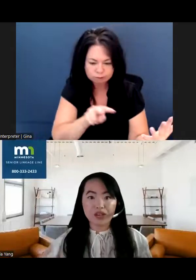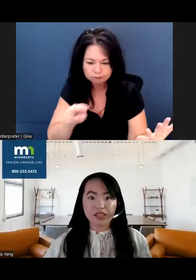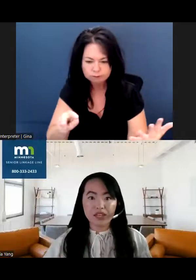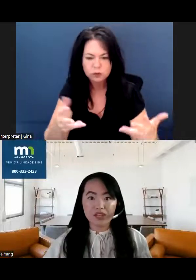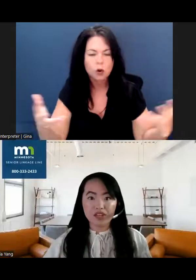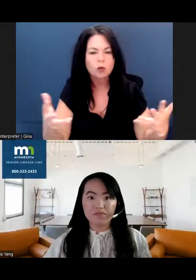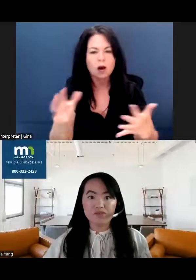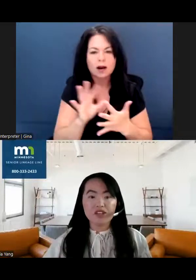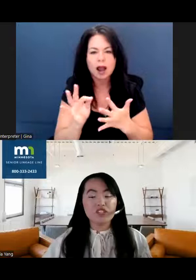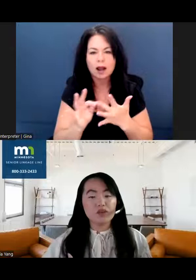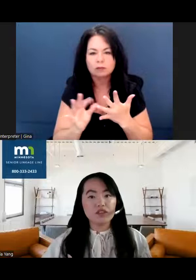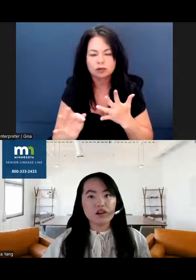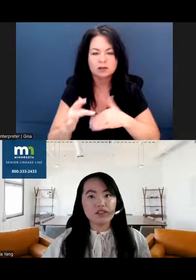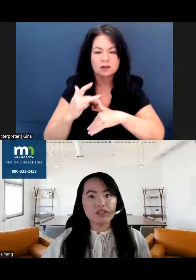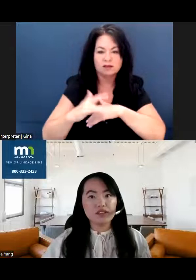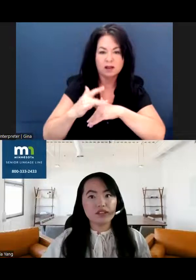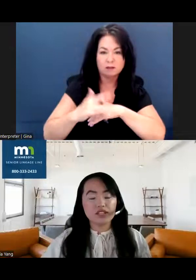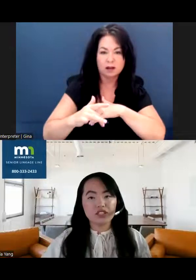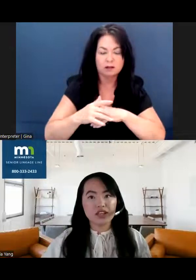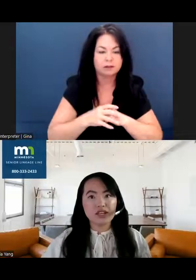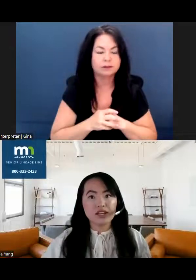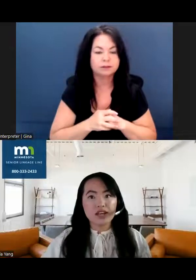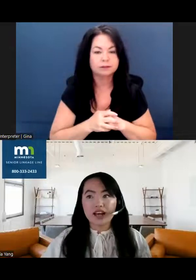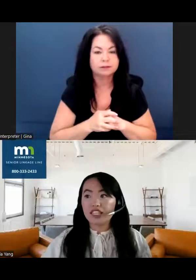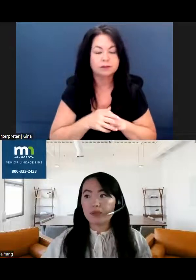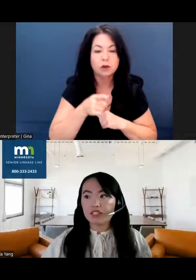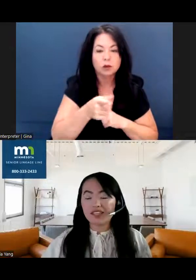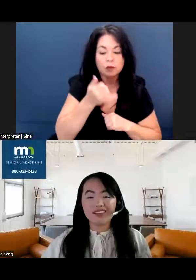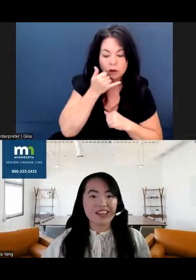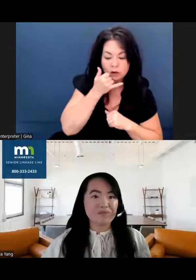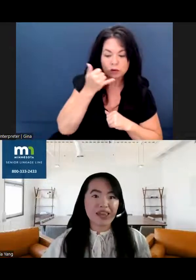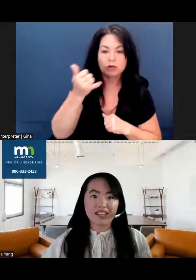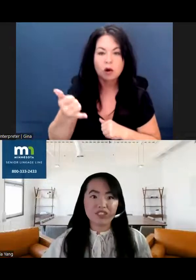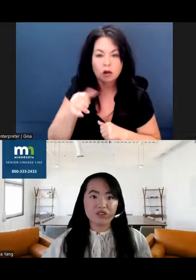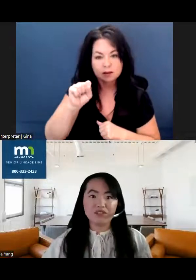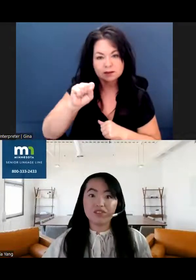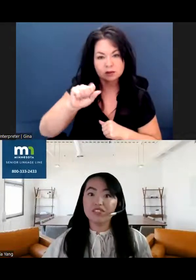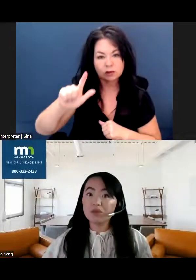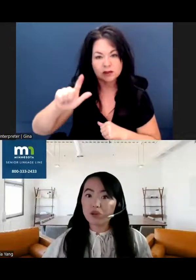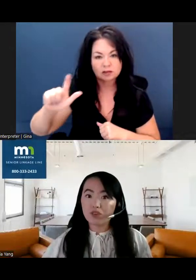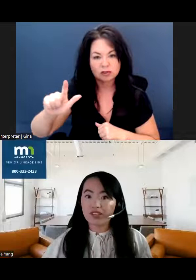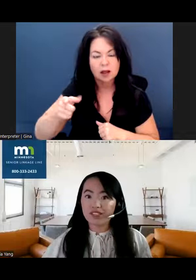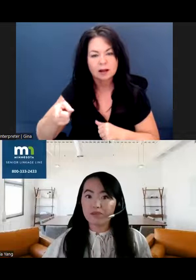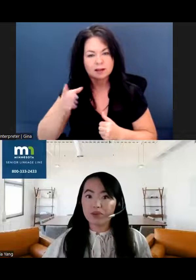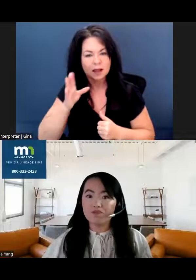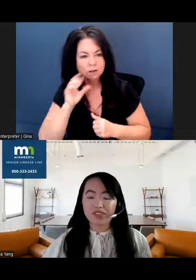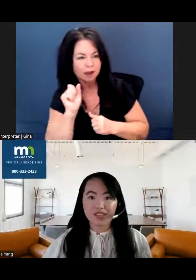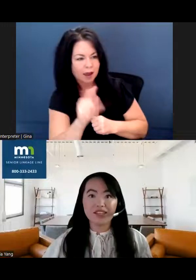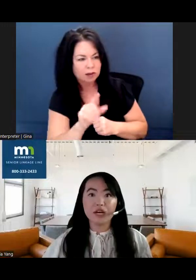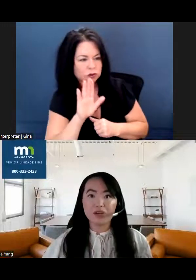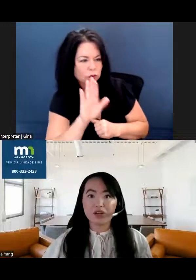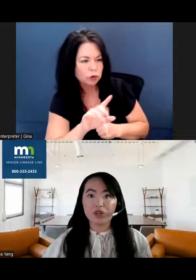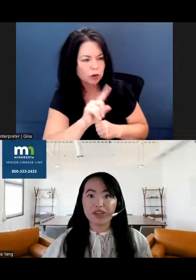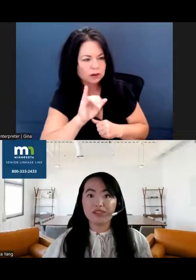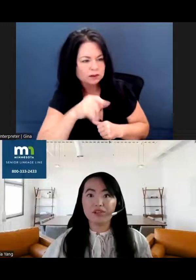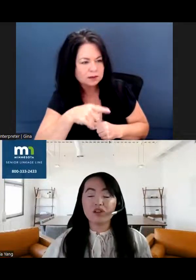the area that you live in. So when you call the Senior LinkAge LiNE, a specialist on the line may ask you their zip code, for example, so that they can